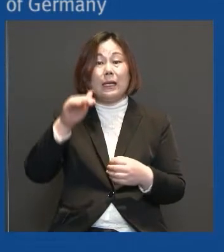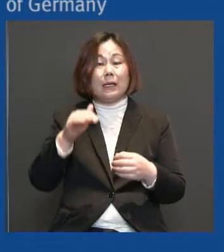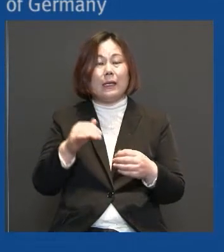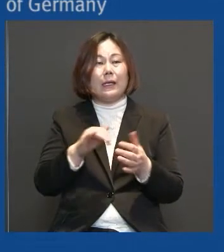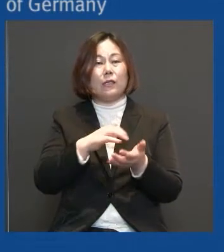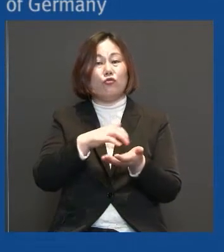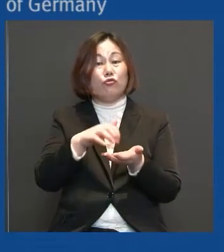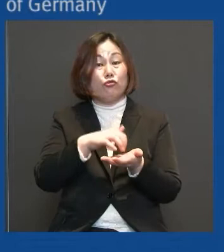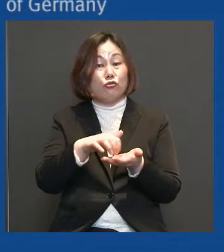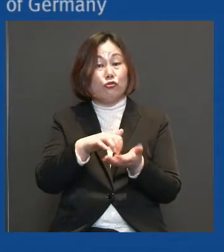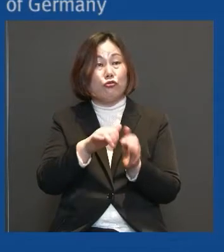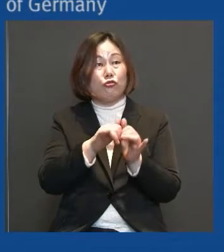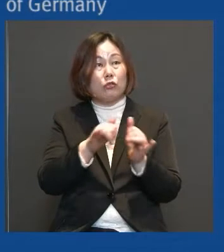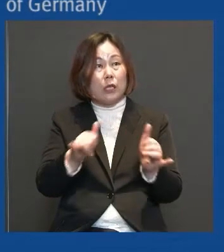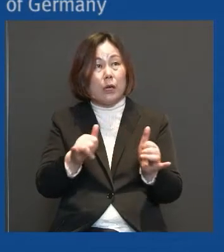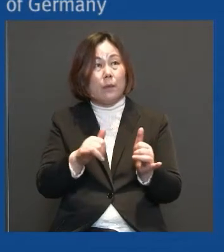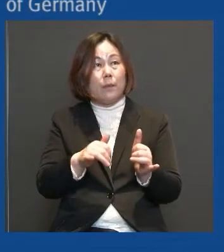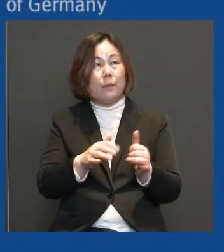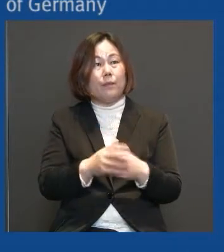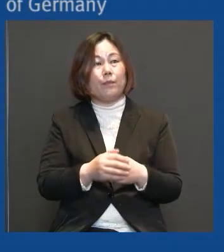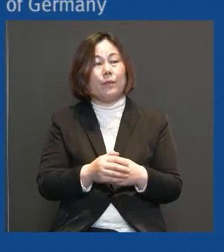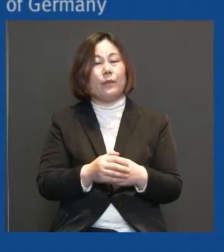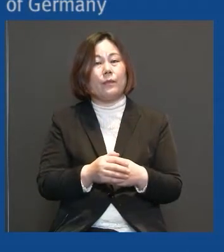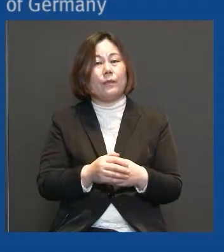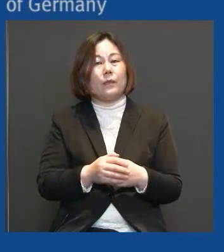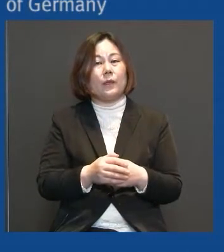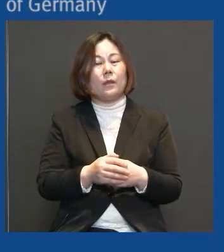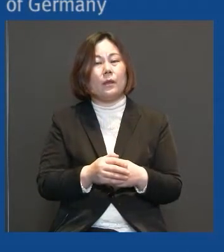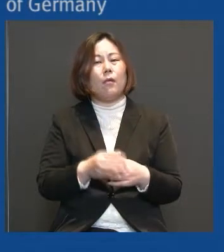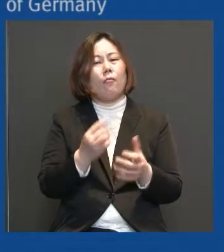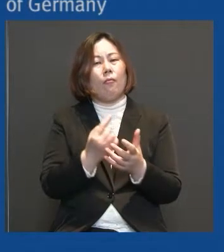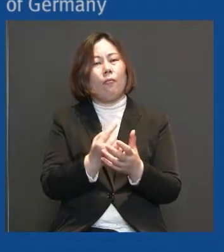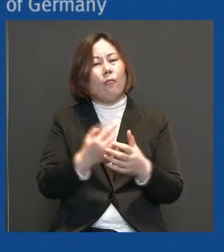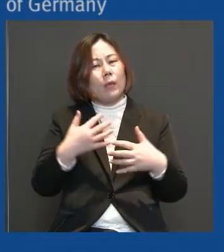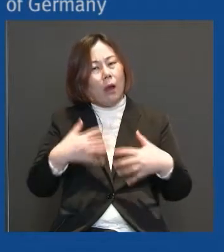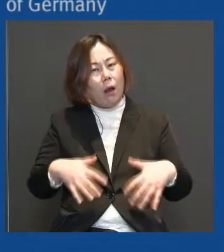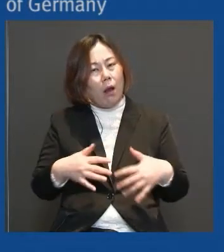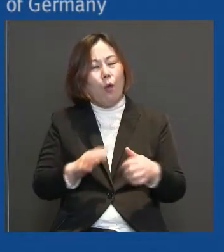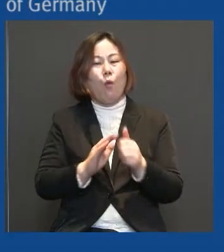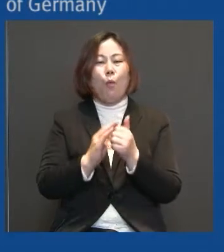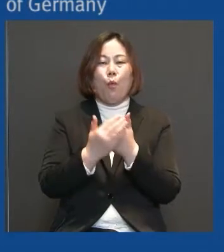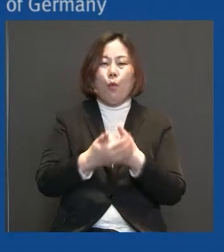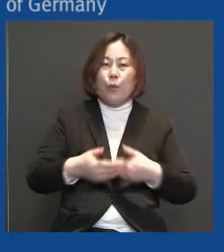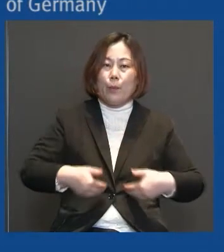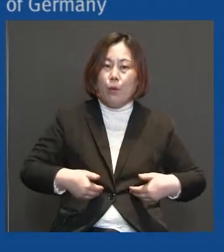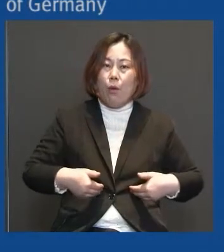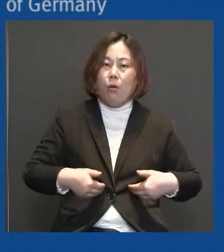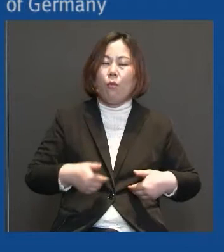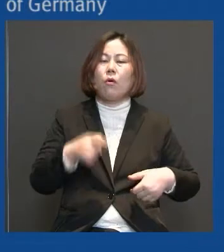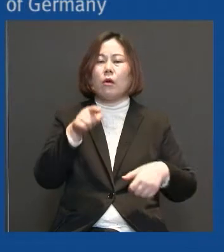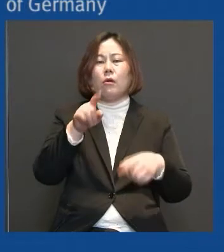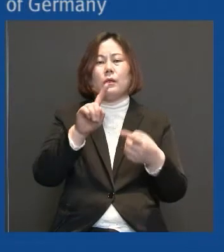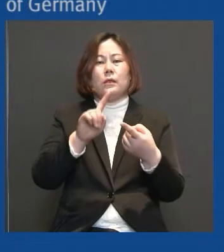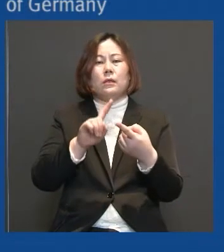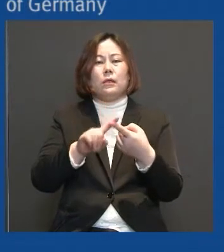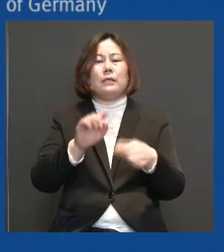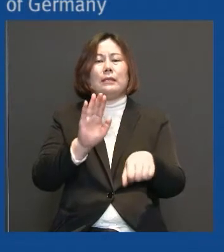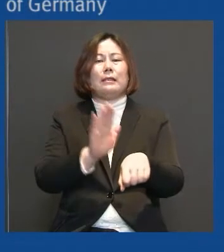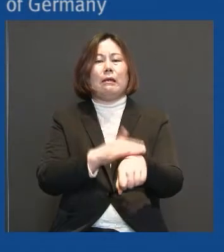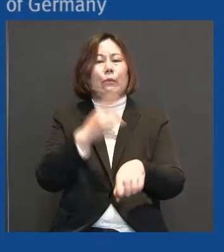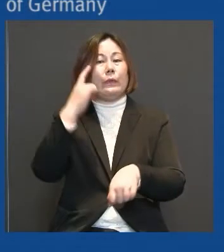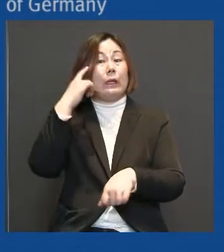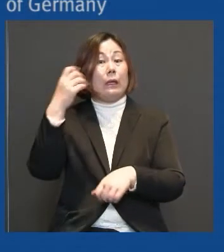being portrayed as vulnerable and weak, needing protection. But there are also surveys in Germany where this perception is